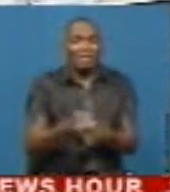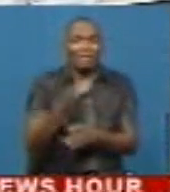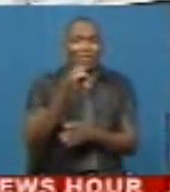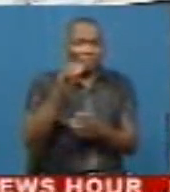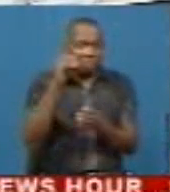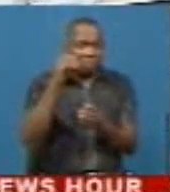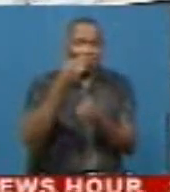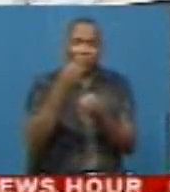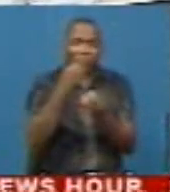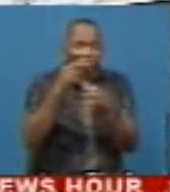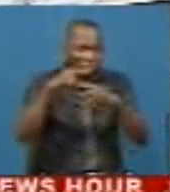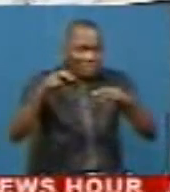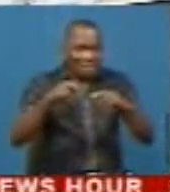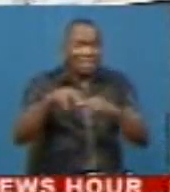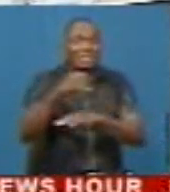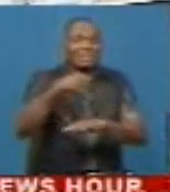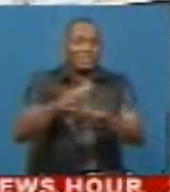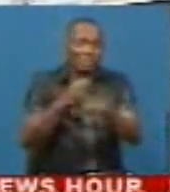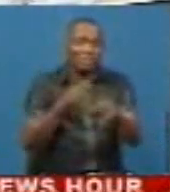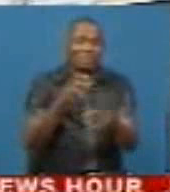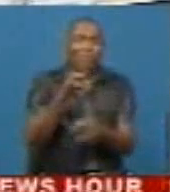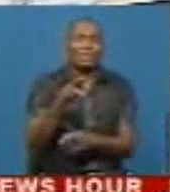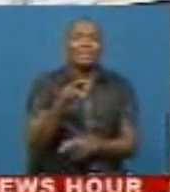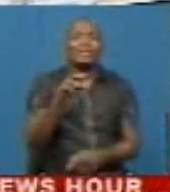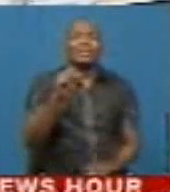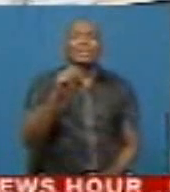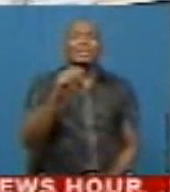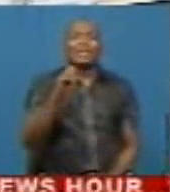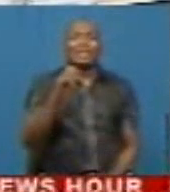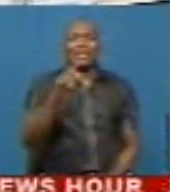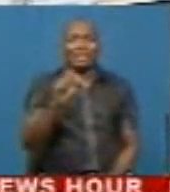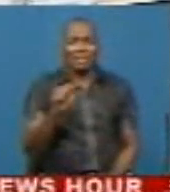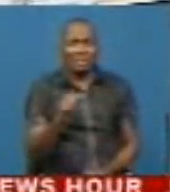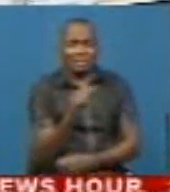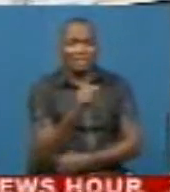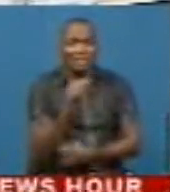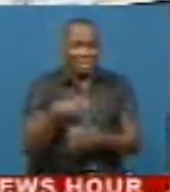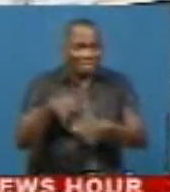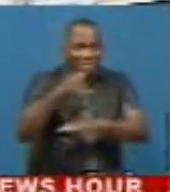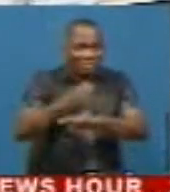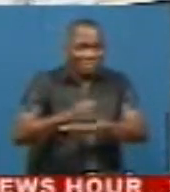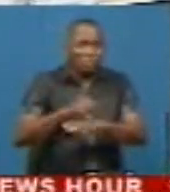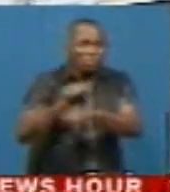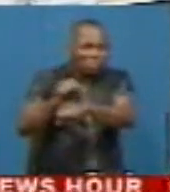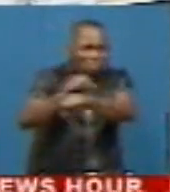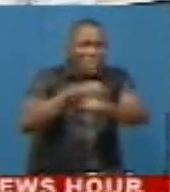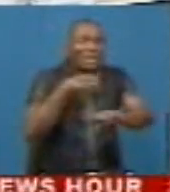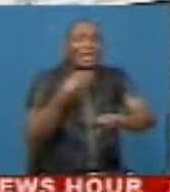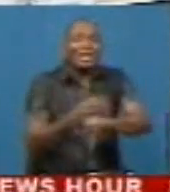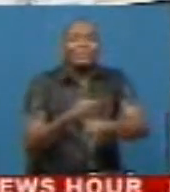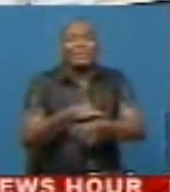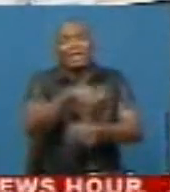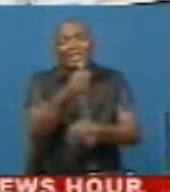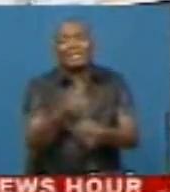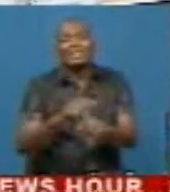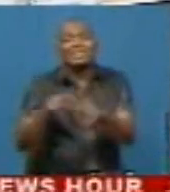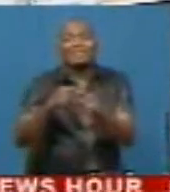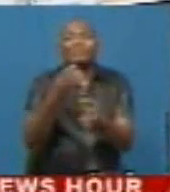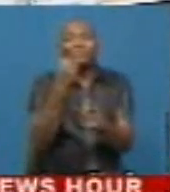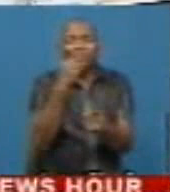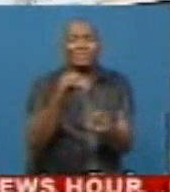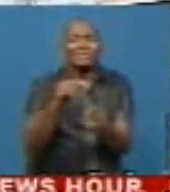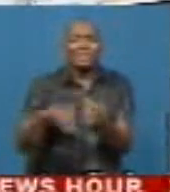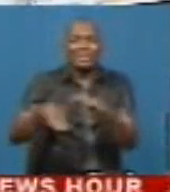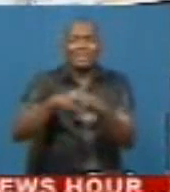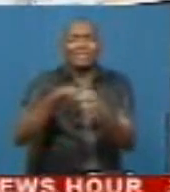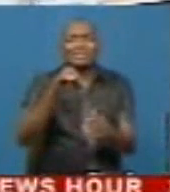Research Institute, CRI, Dr. Stella Annan, said the institute is working on other crop varieties